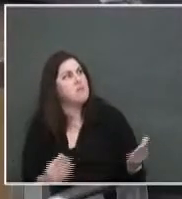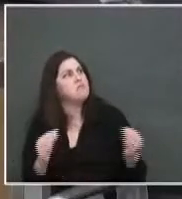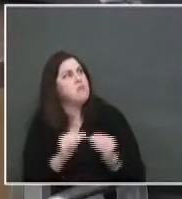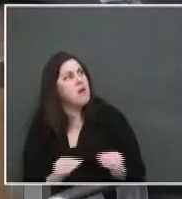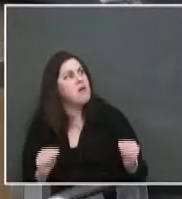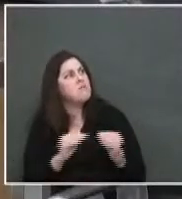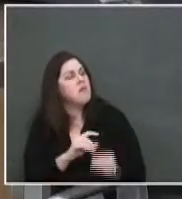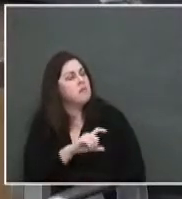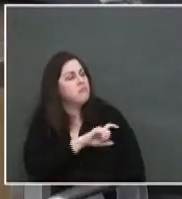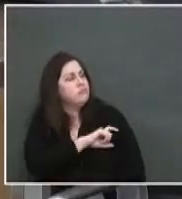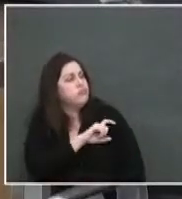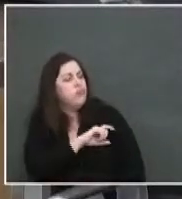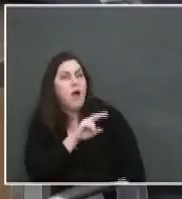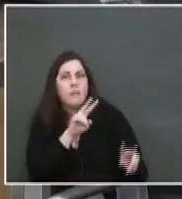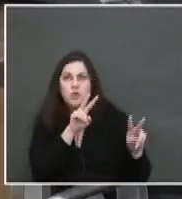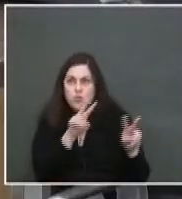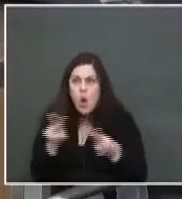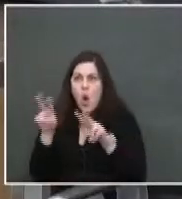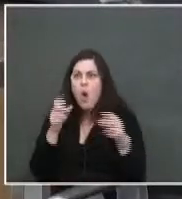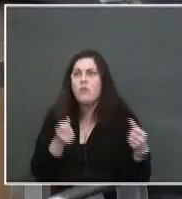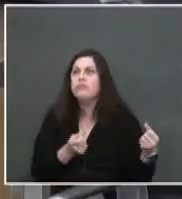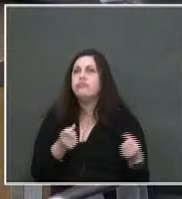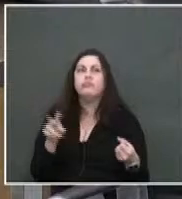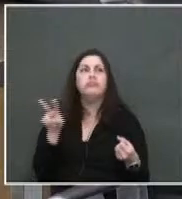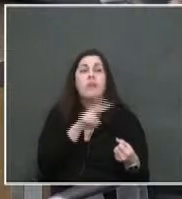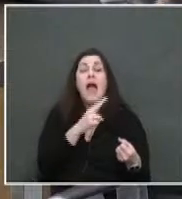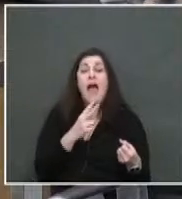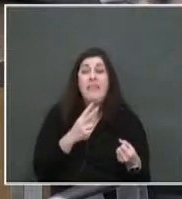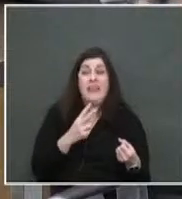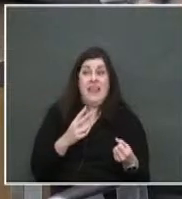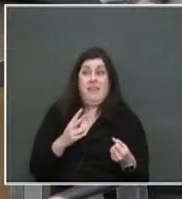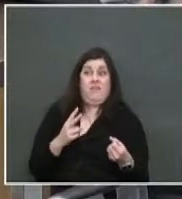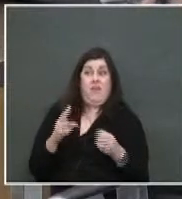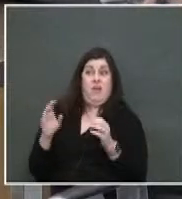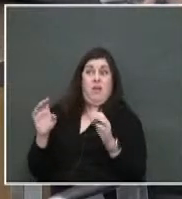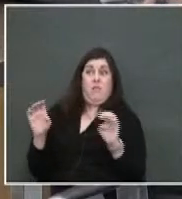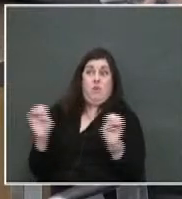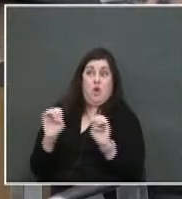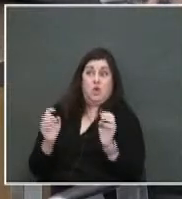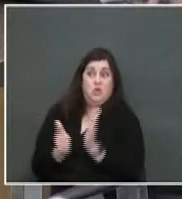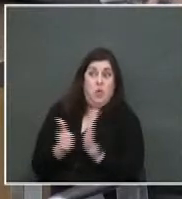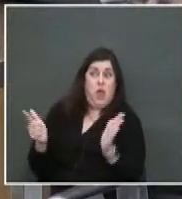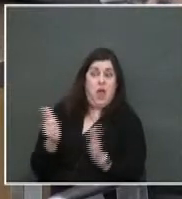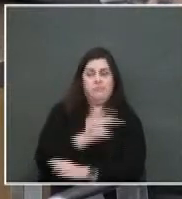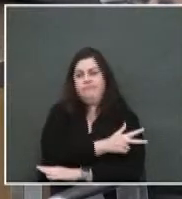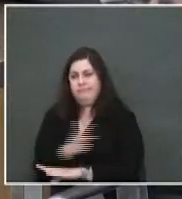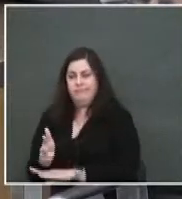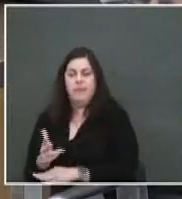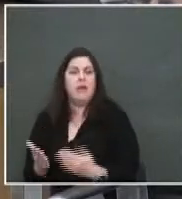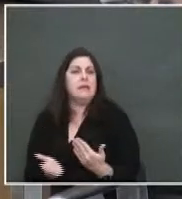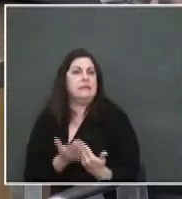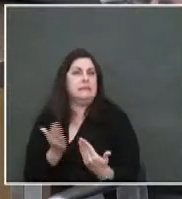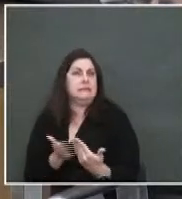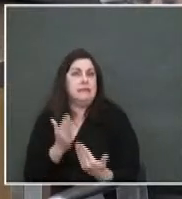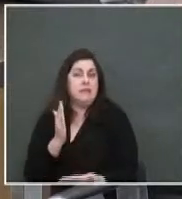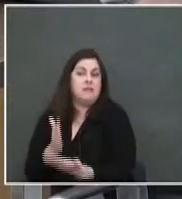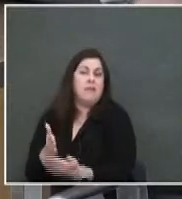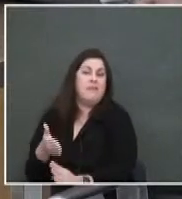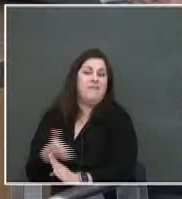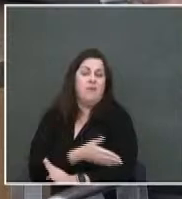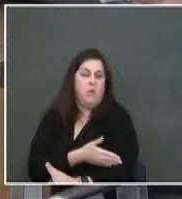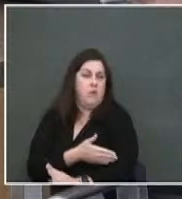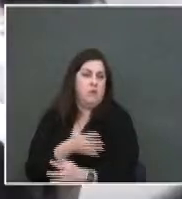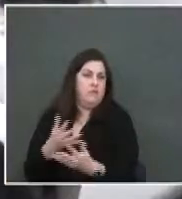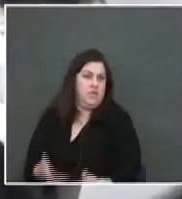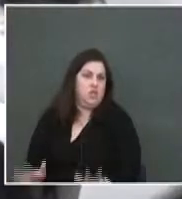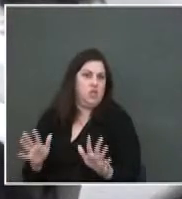on patrol, the quicker we can get to some of these crimes and stop and deter the crime before it happens. Right, and we're